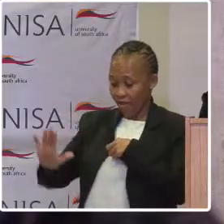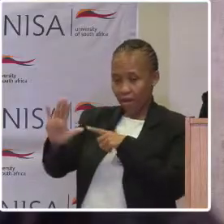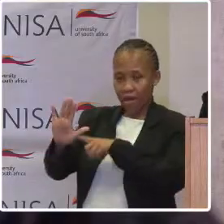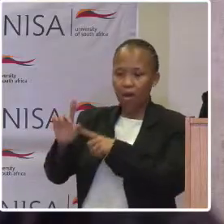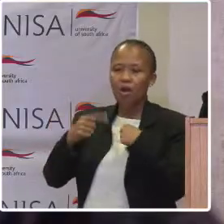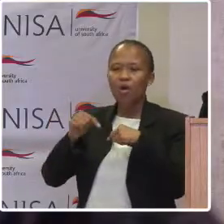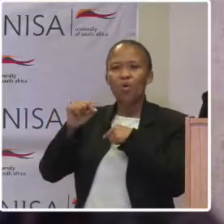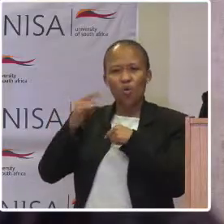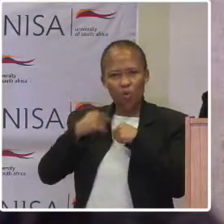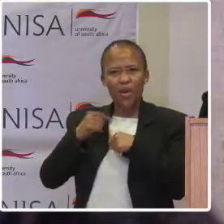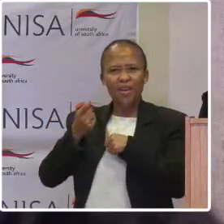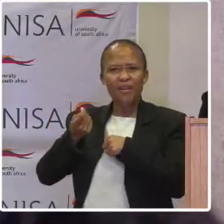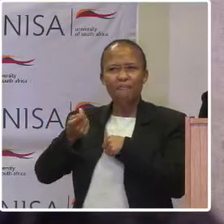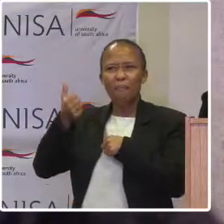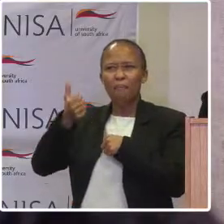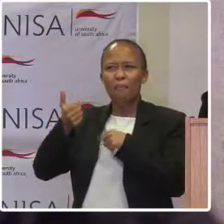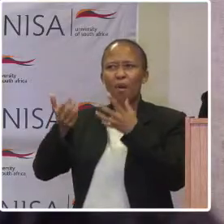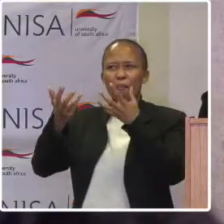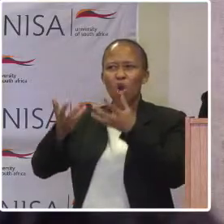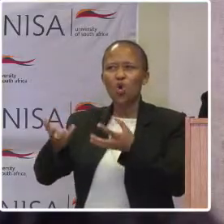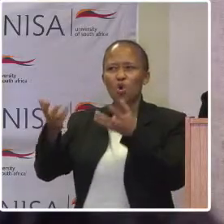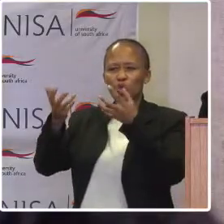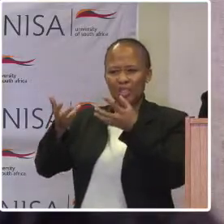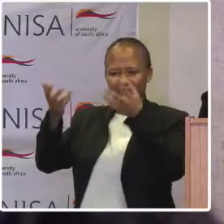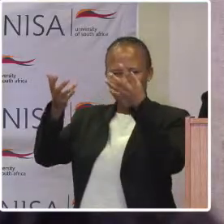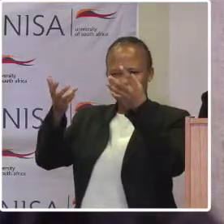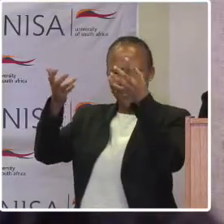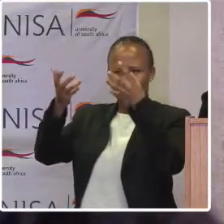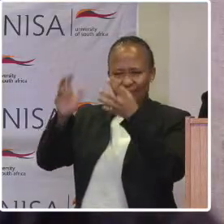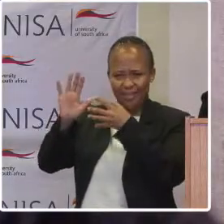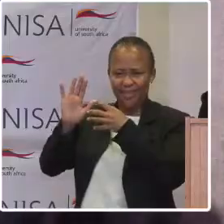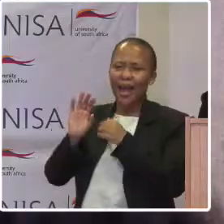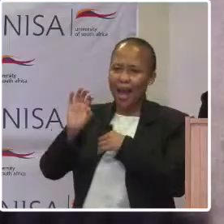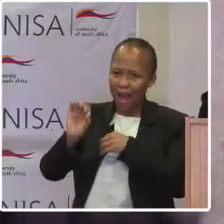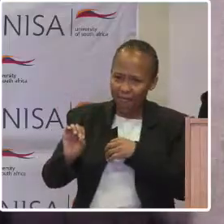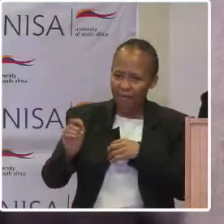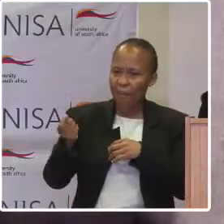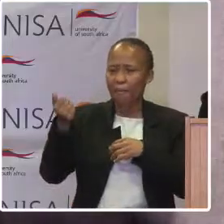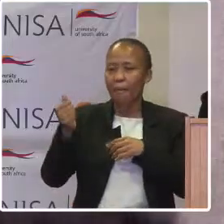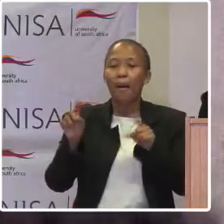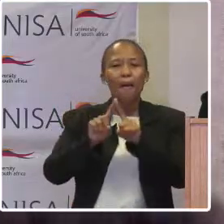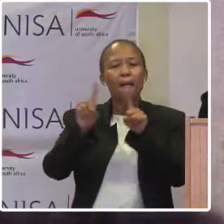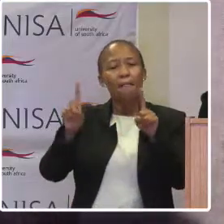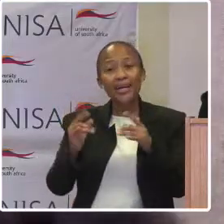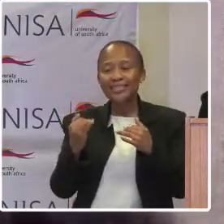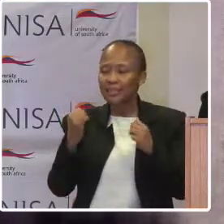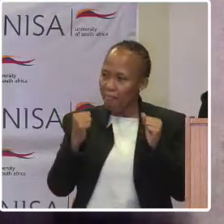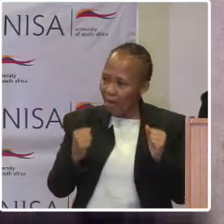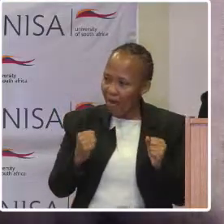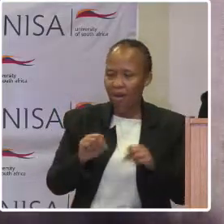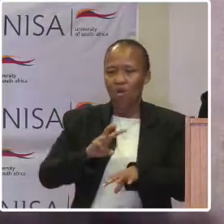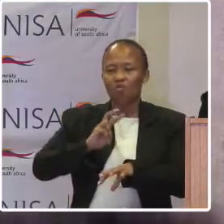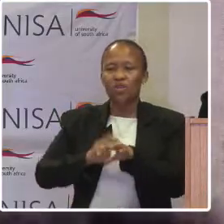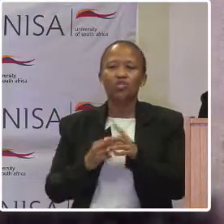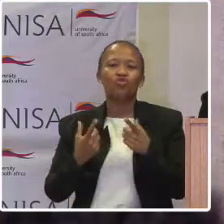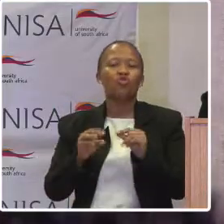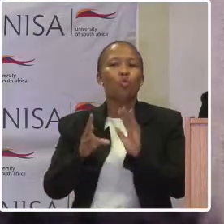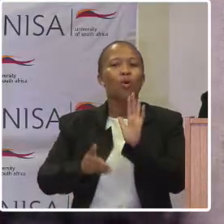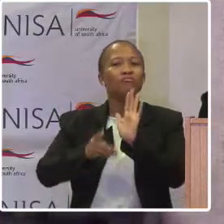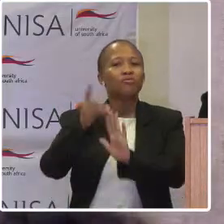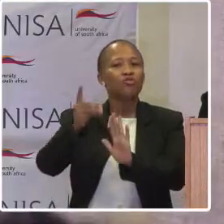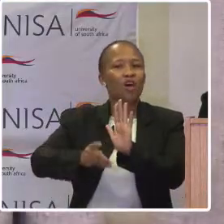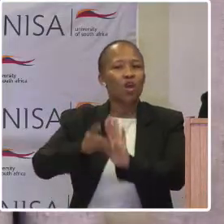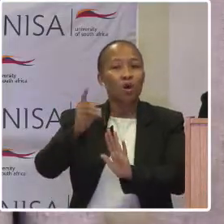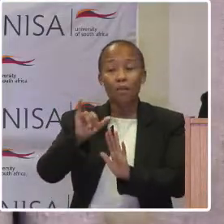the least, and yet we still need to develop. And in order to develop, you